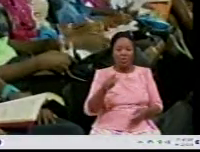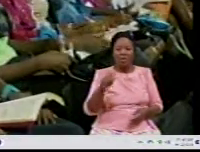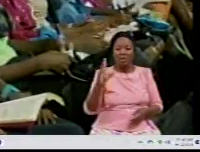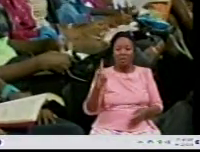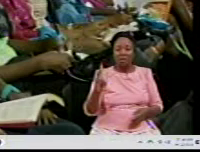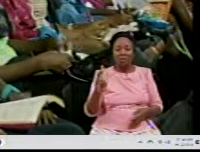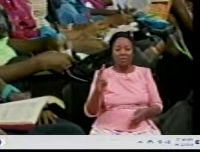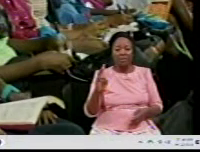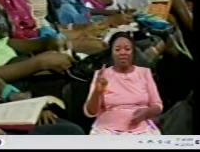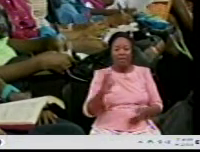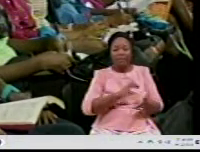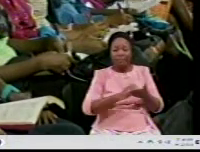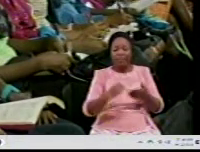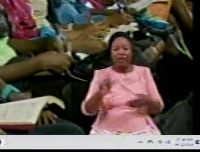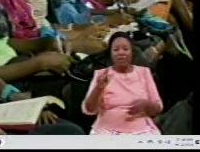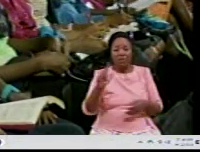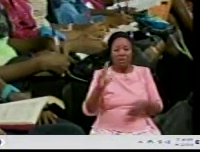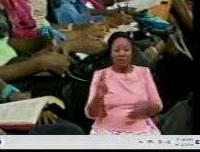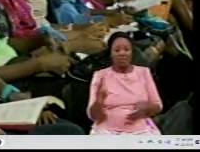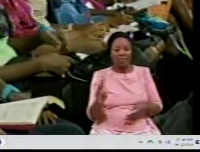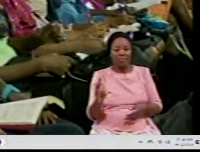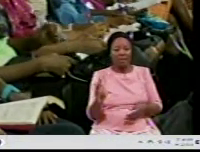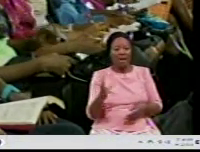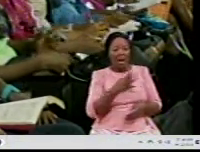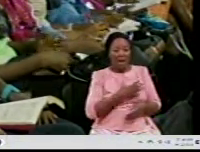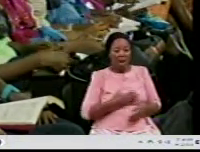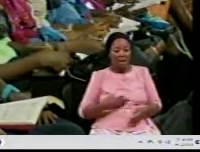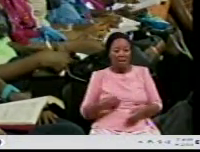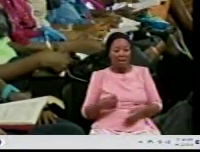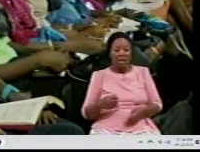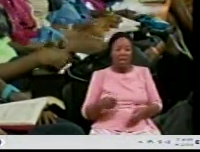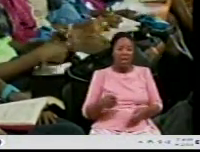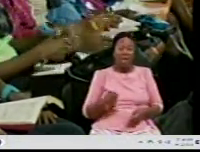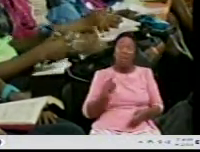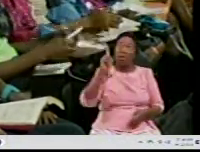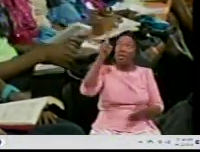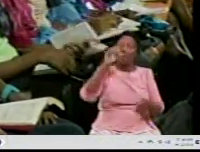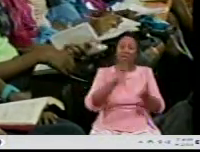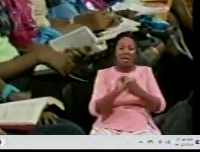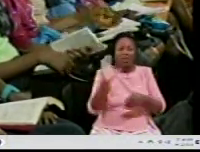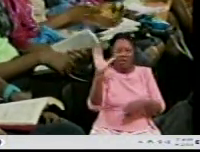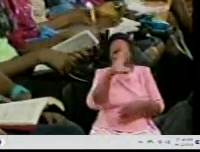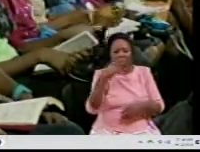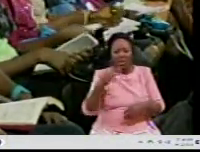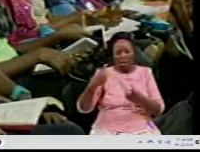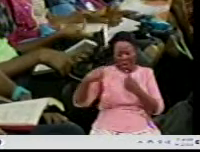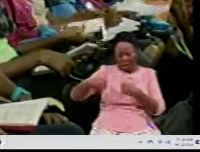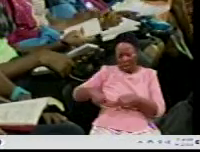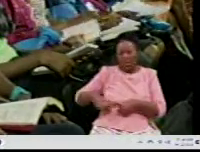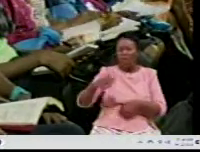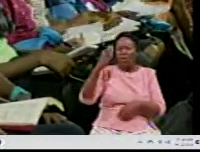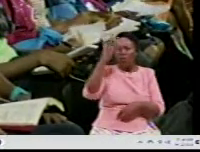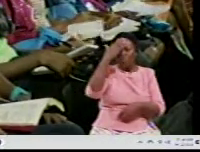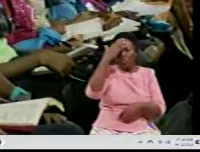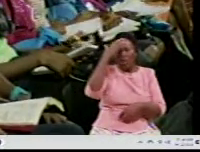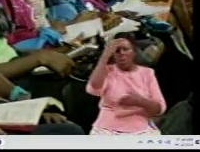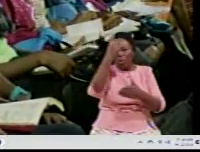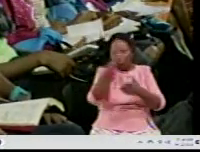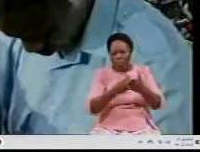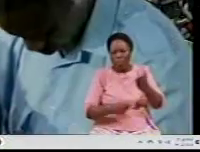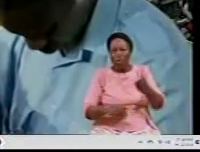says in verse 27, and he that searcheth the heart knoweth what is